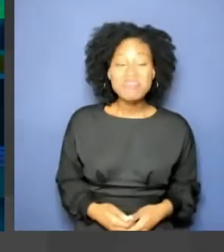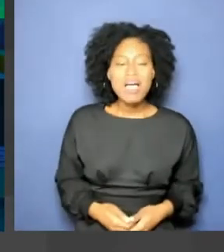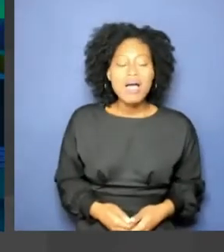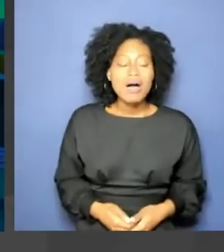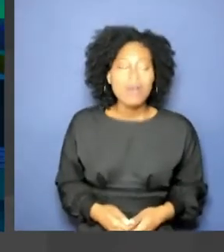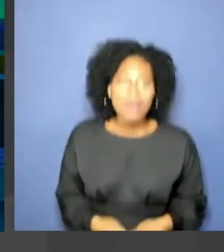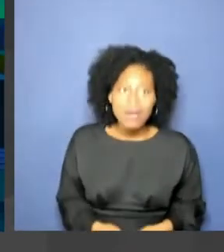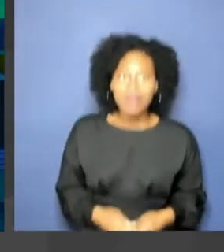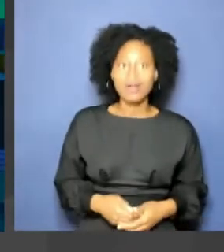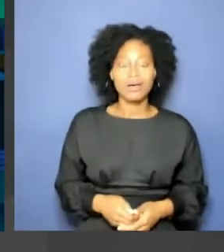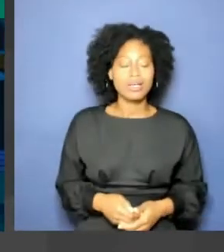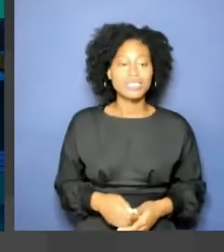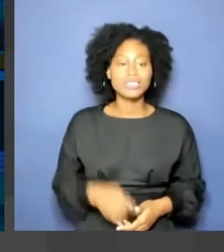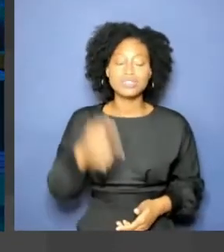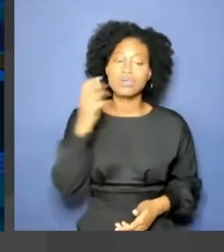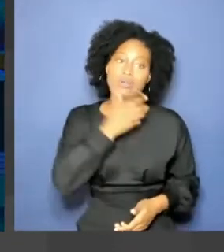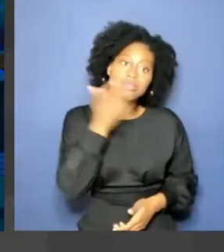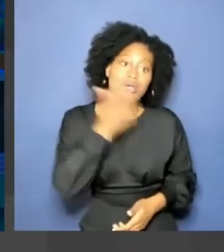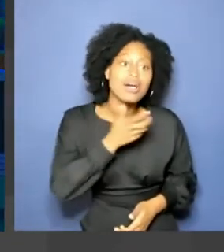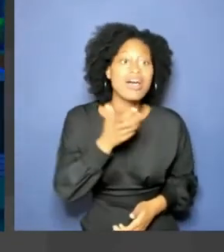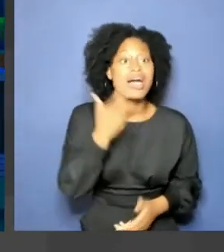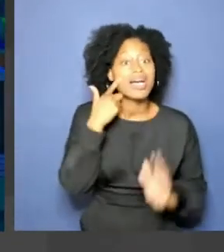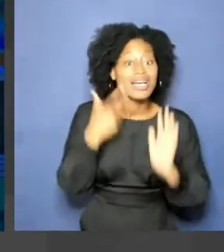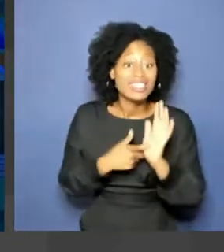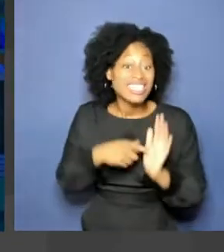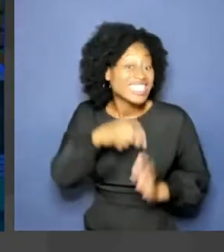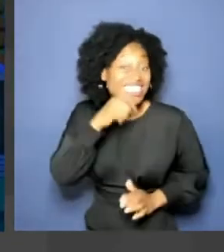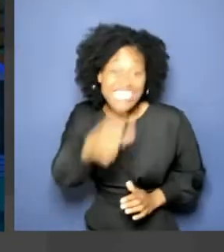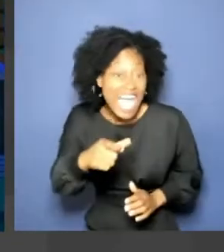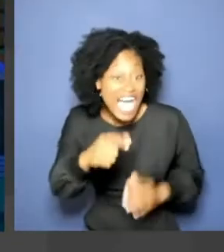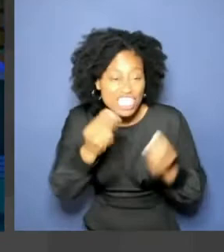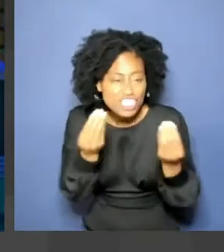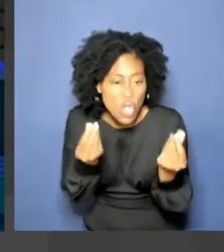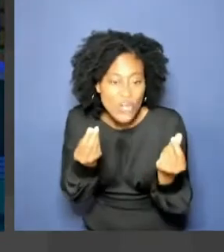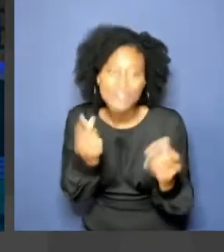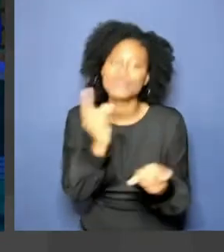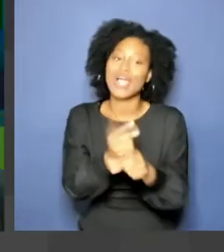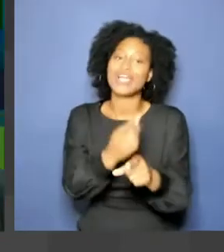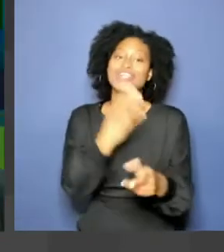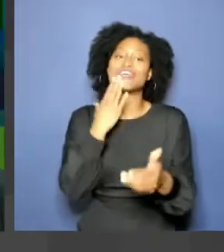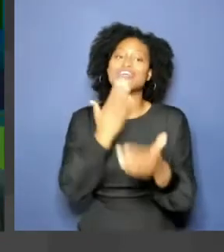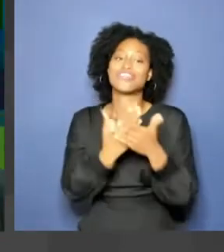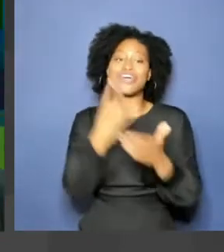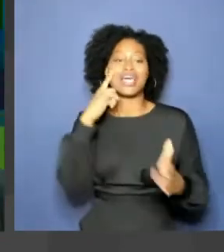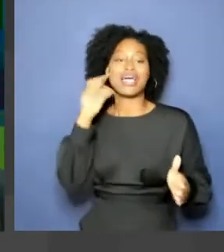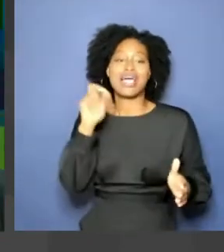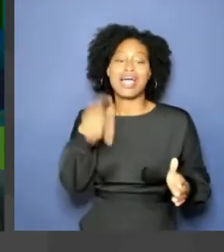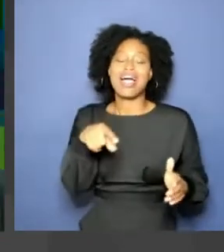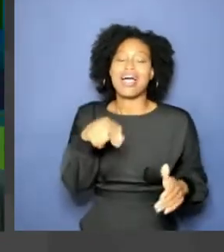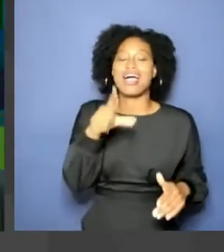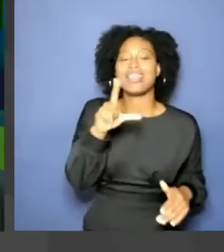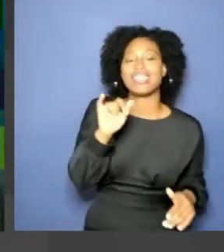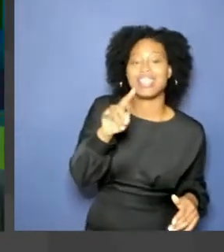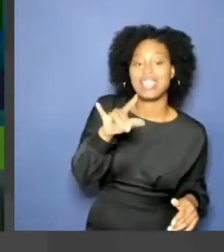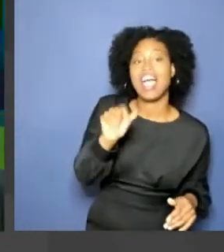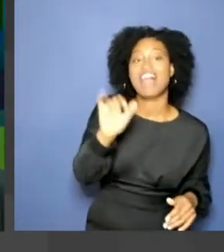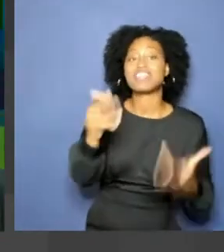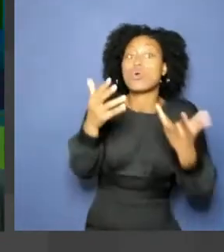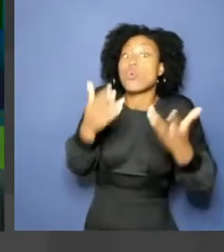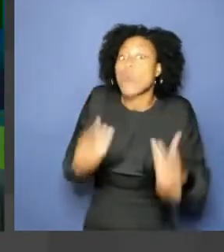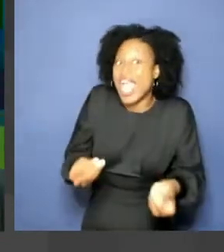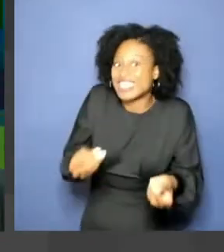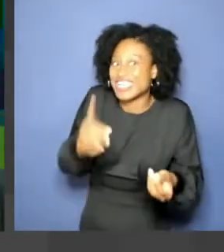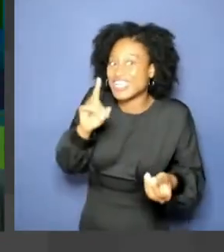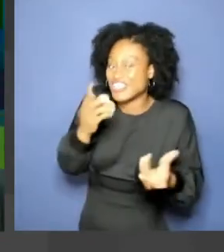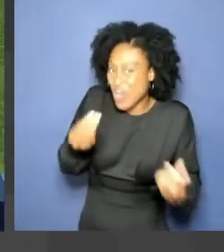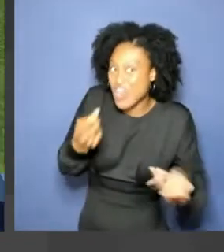I noticed that was not dirt. Good eye, Lydia. That was wet dirt, otherwise known as mud. That's